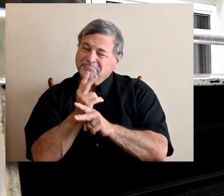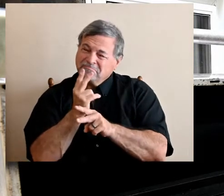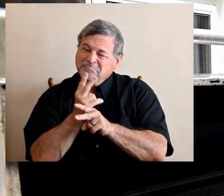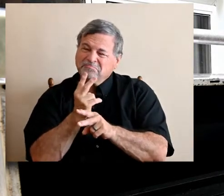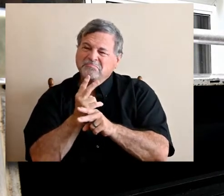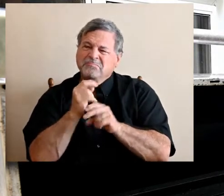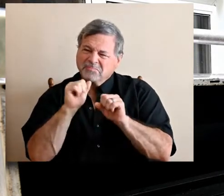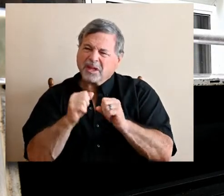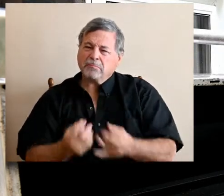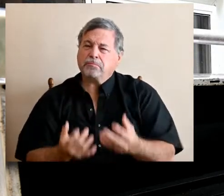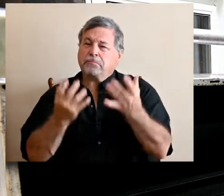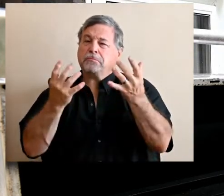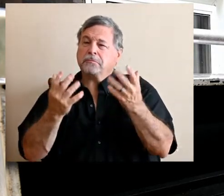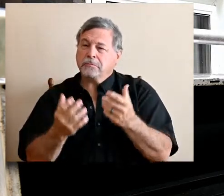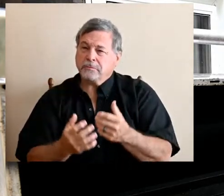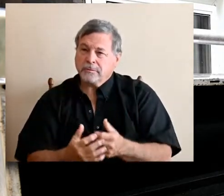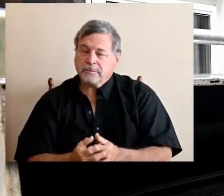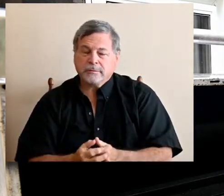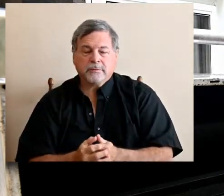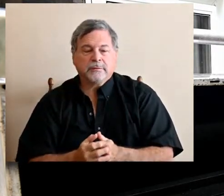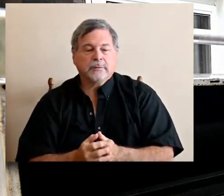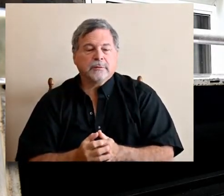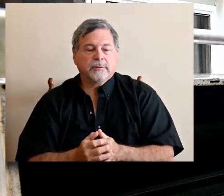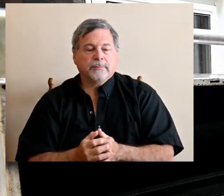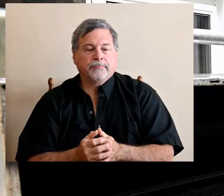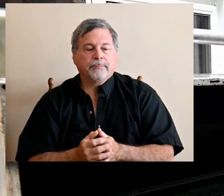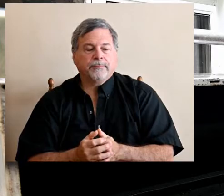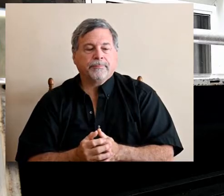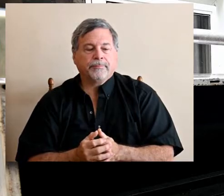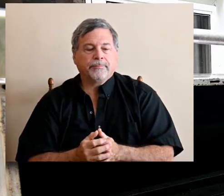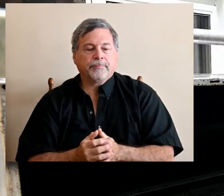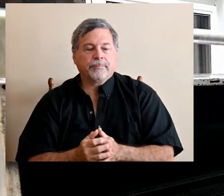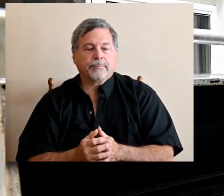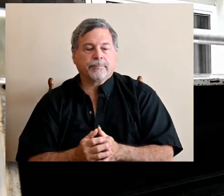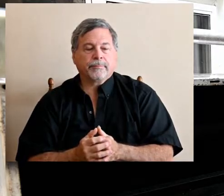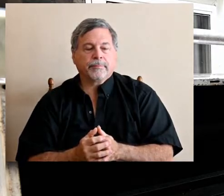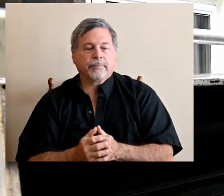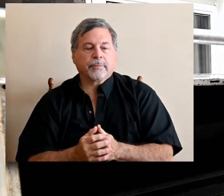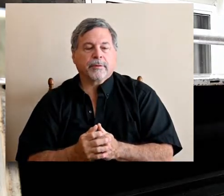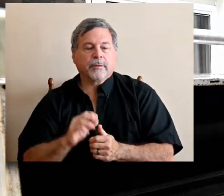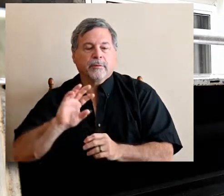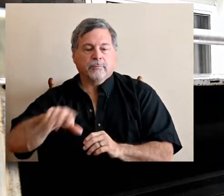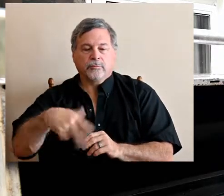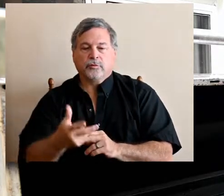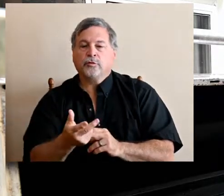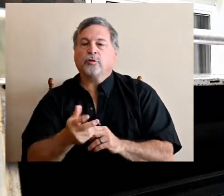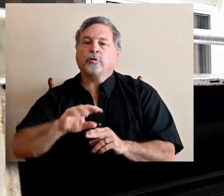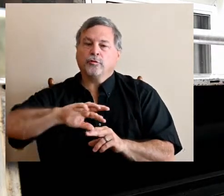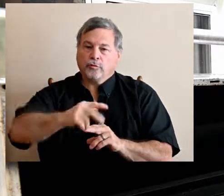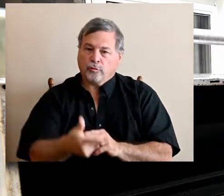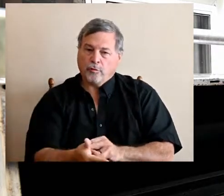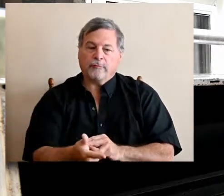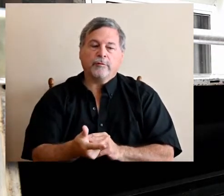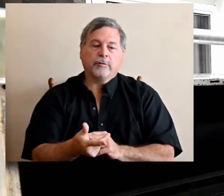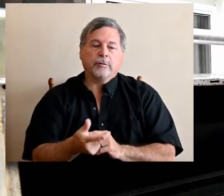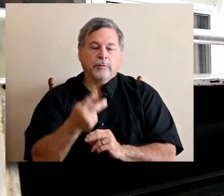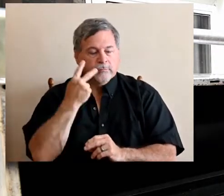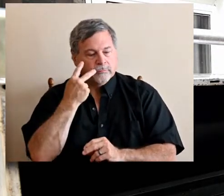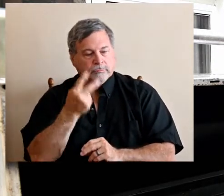Do be careful with that. It is kind of flammable. So we're going to take this and start turning it